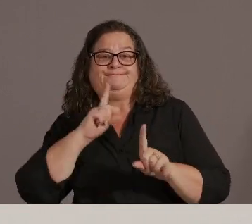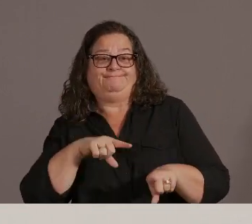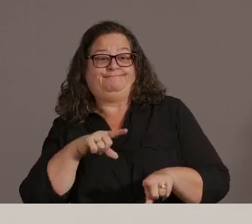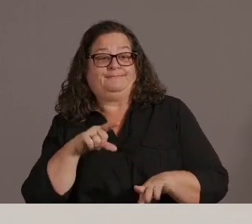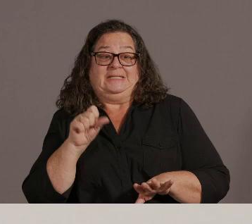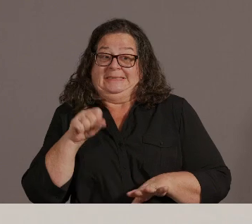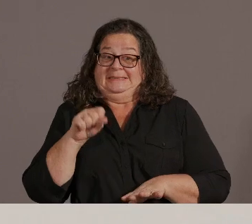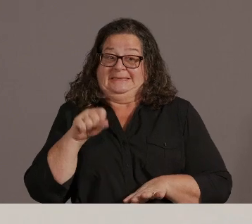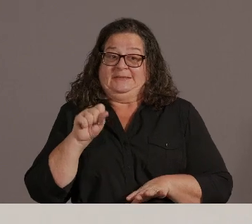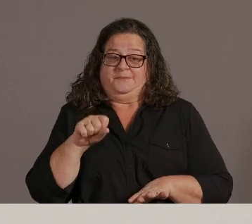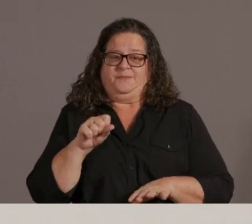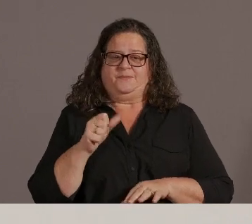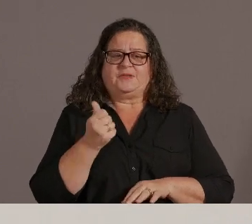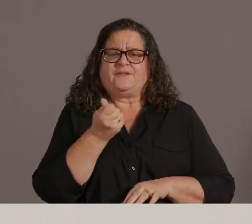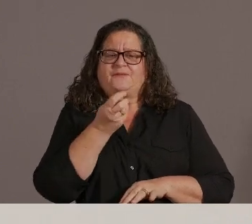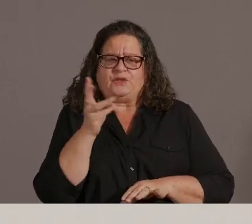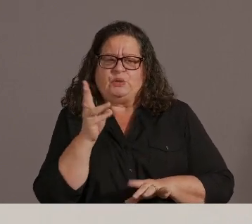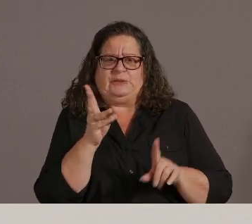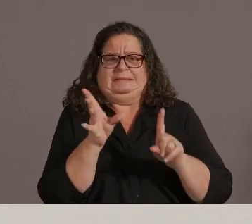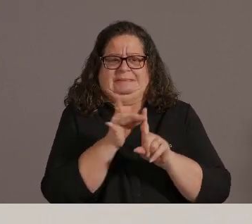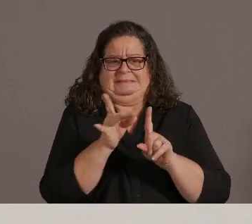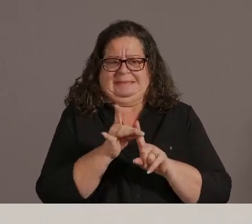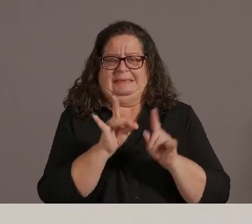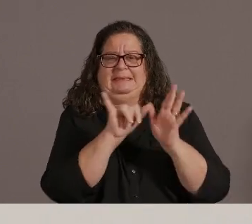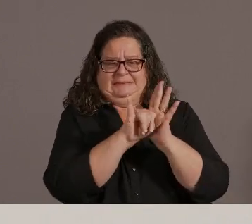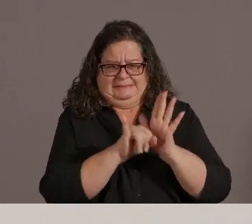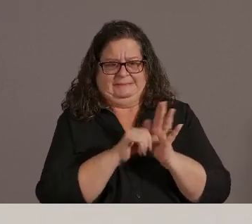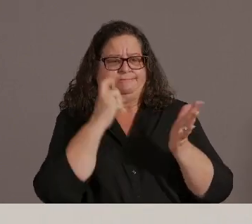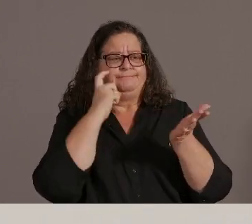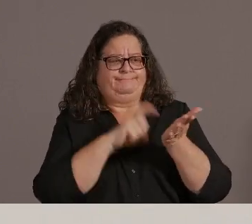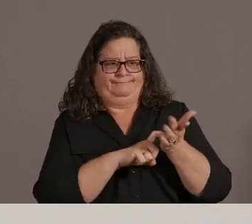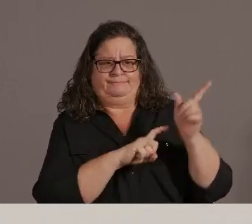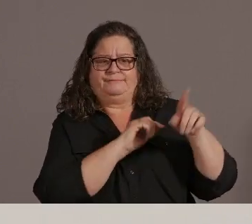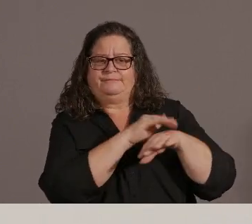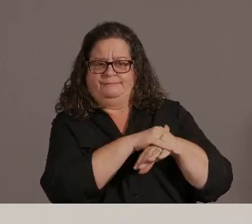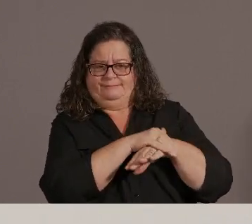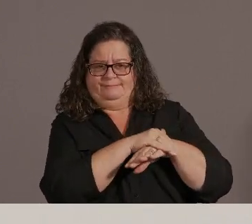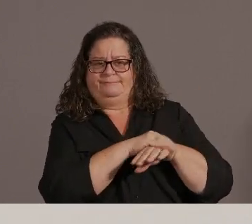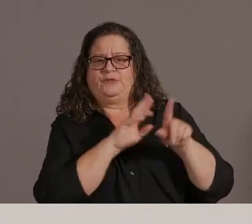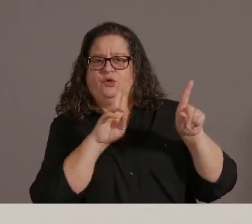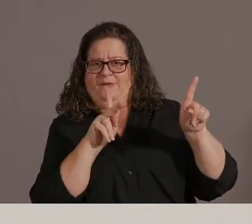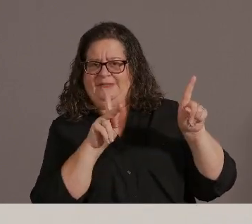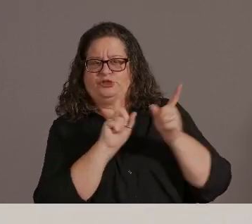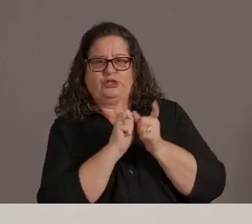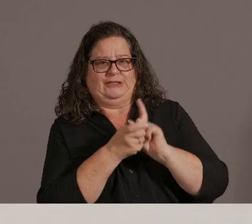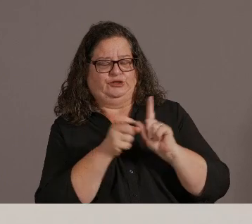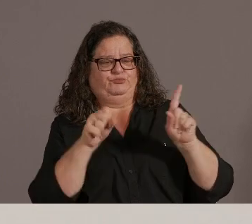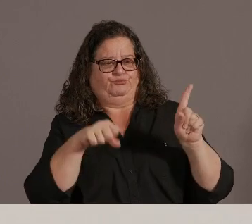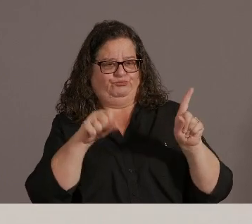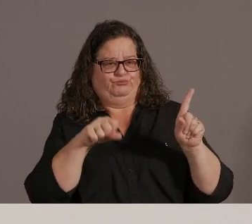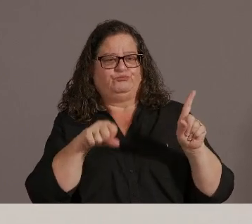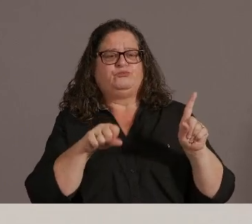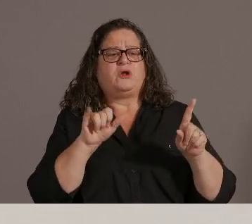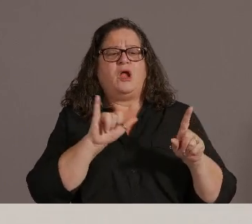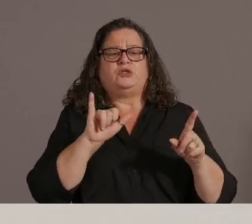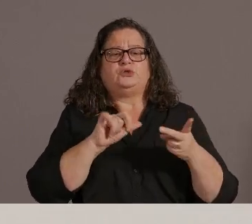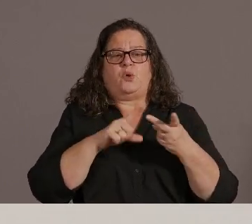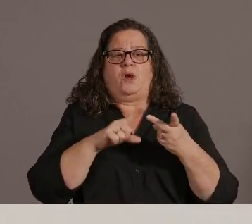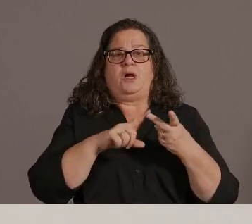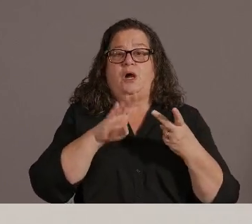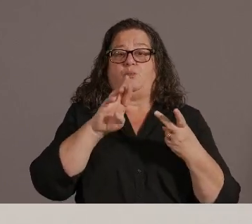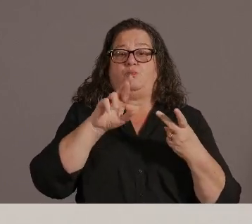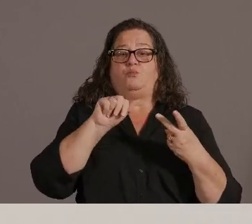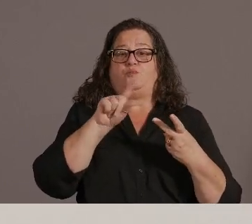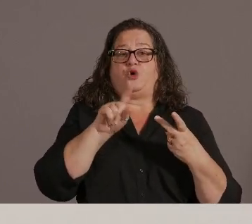several cases identified with the UK variant and the Brazil variant. So here in